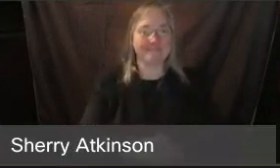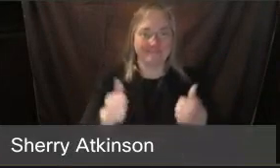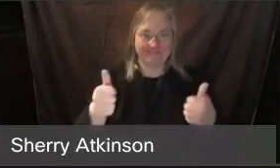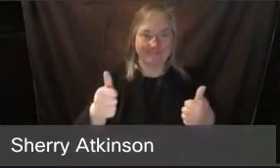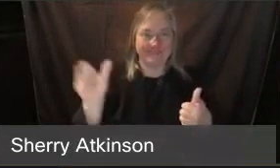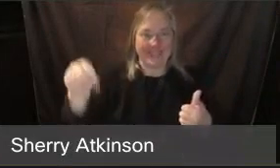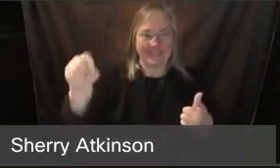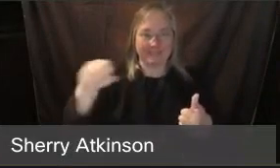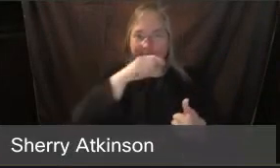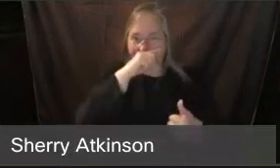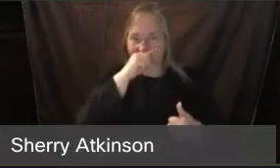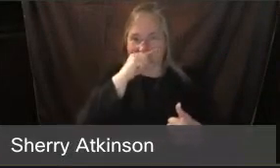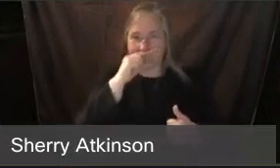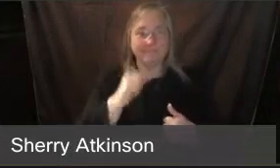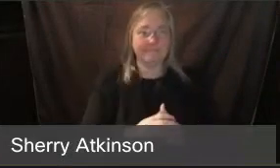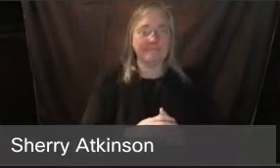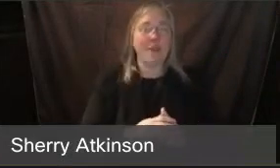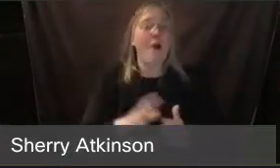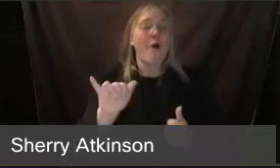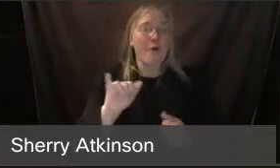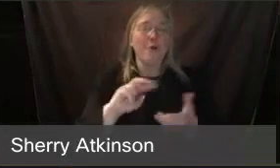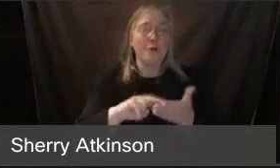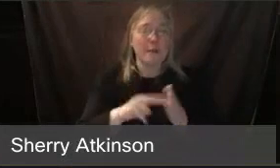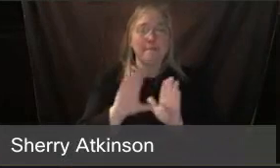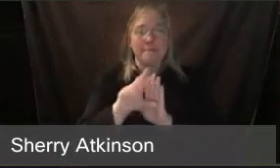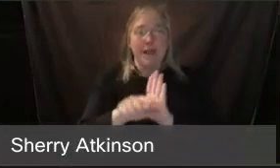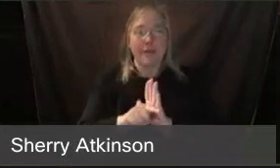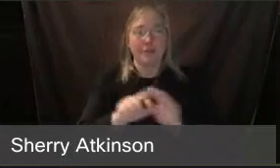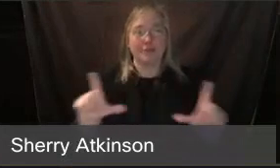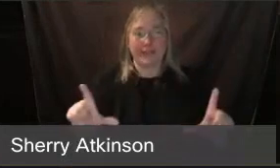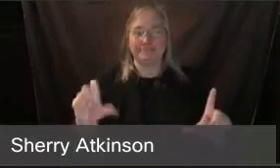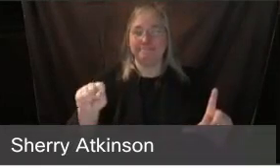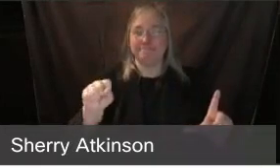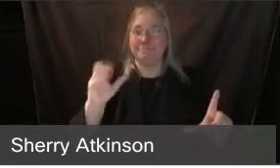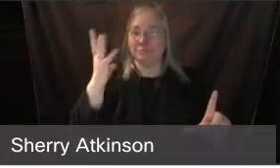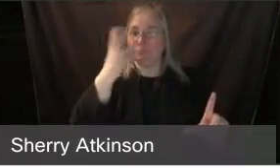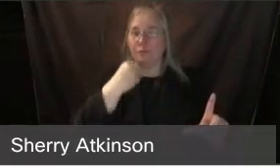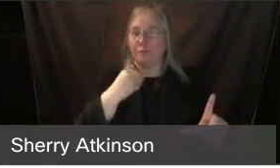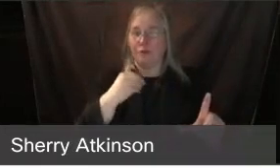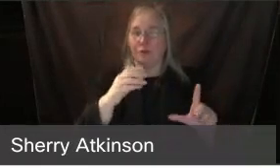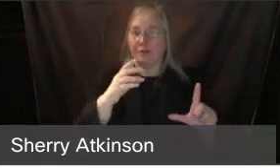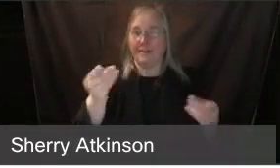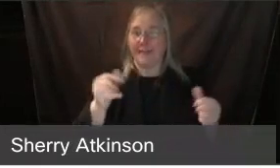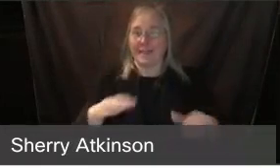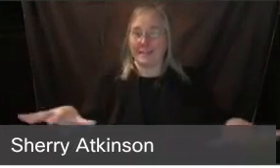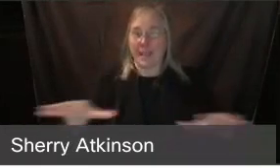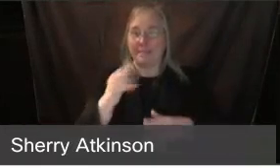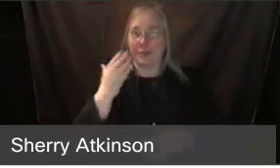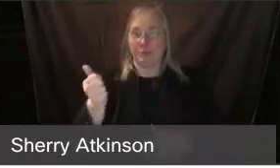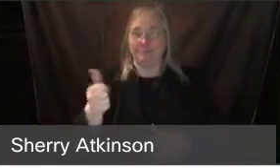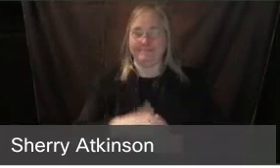Yes. Oh, no. Okay. Oh, you mean my screen saver? Yes. Thank you. Yes, it's a beautiful landscape. Thank you. So,